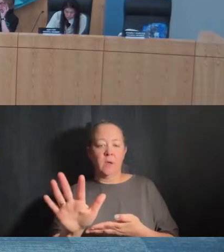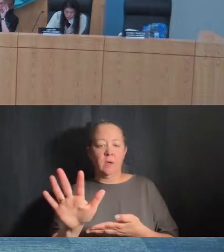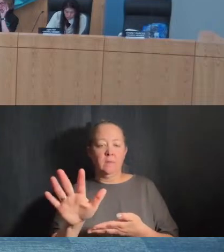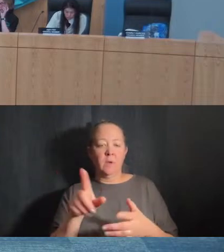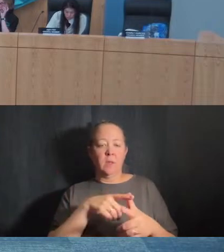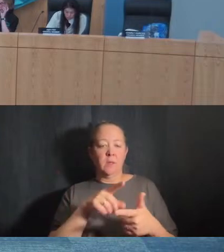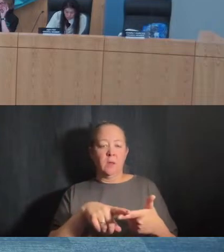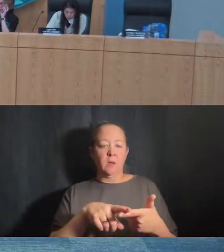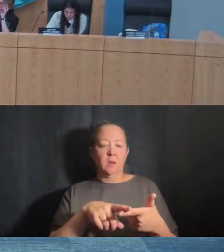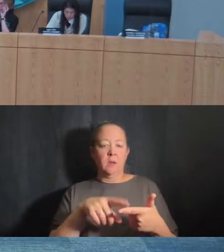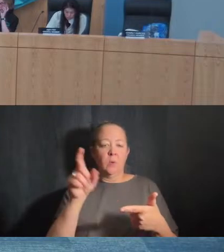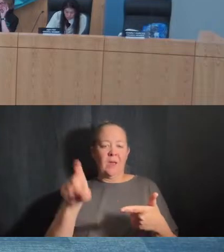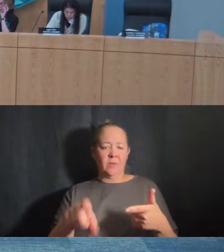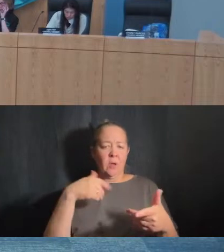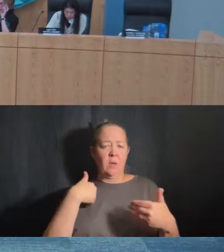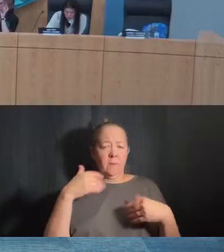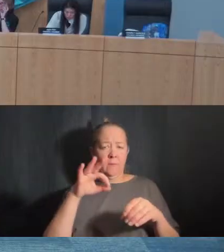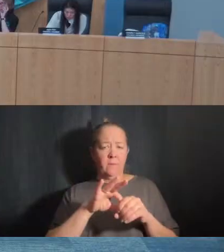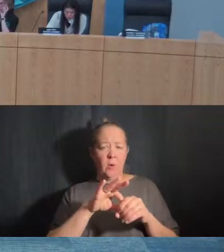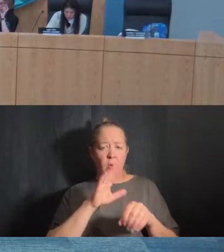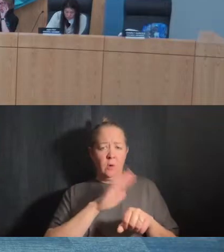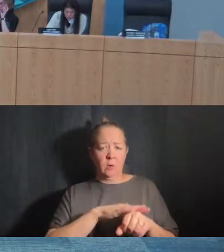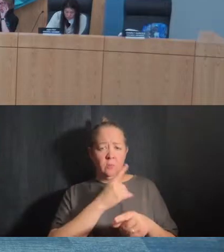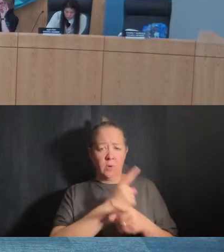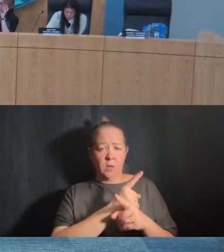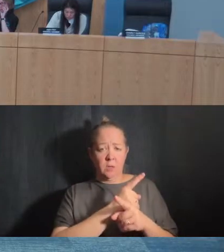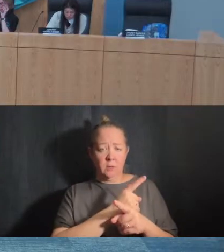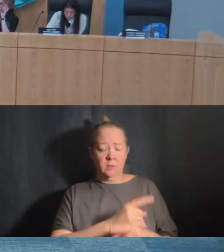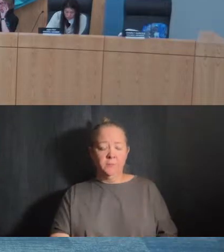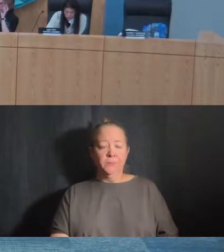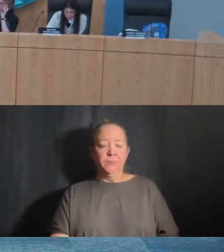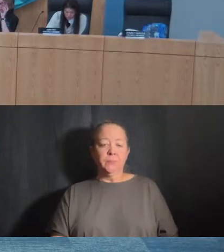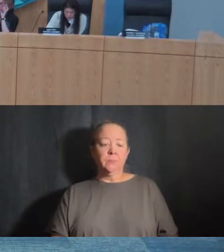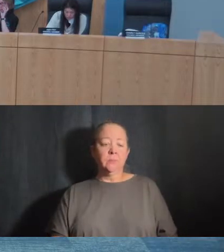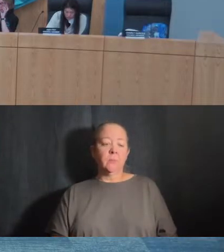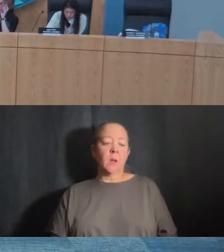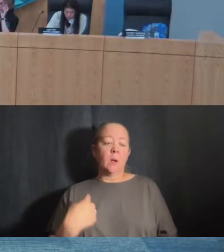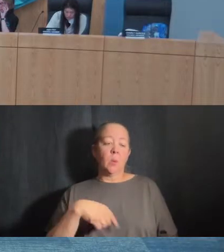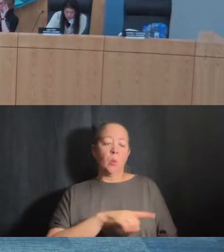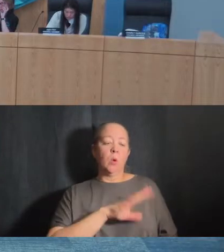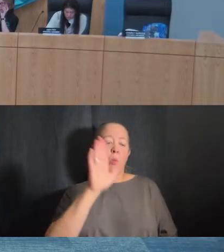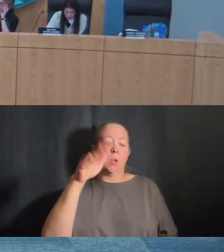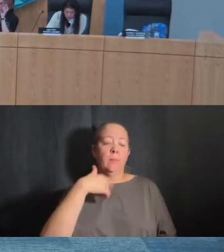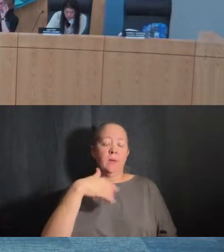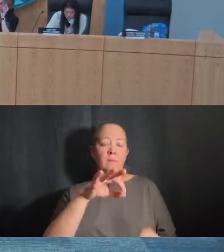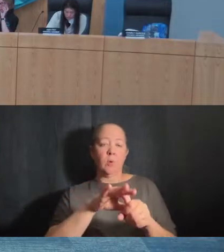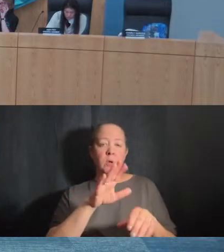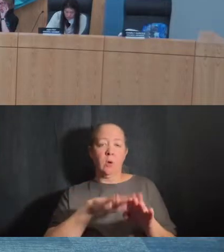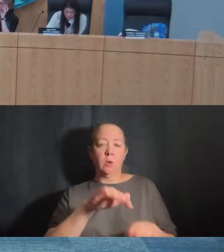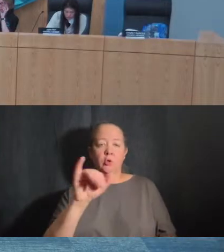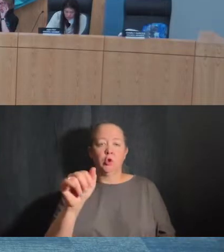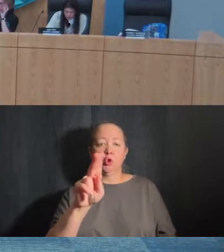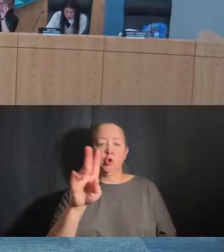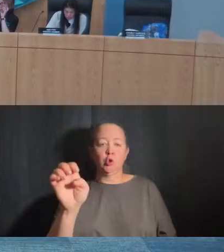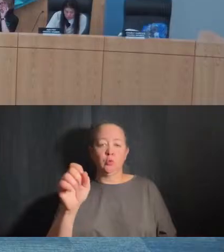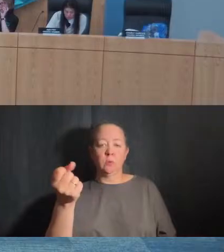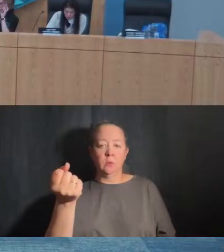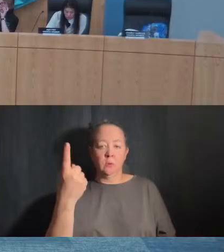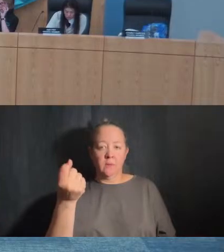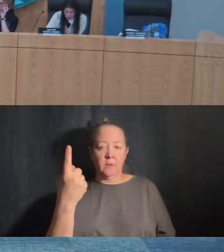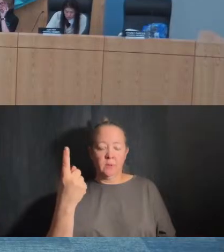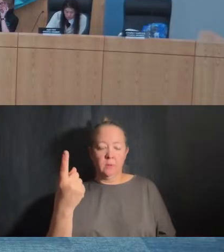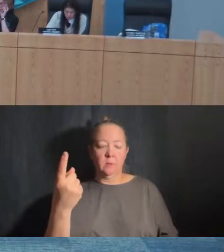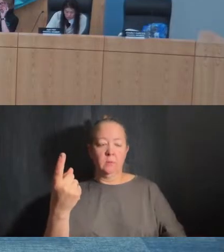have to have a vote on it, correct? Well, we could, I mean, we will be voting on it on June 11th. Right. Voting on it June